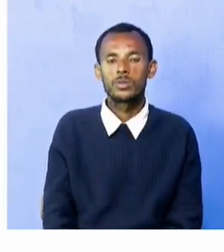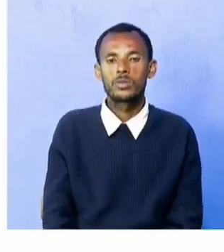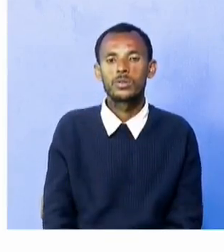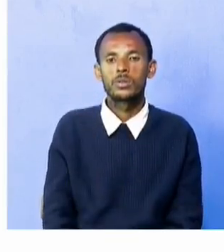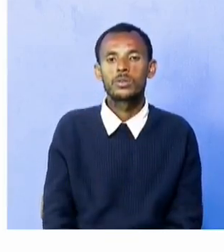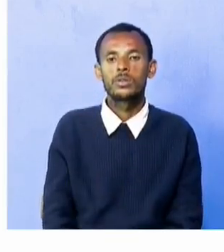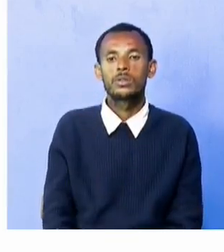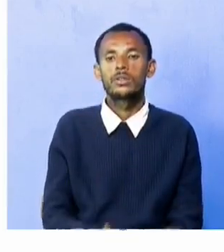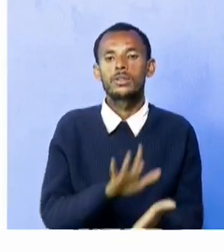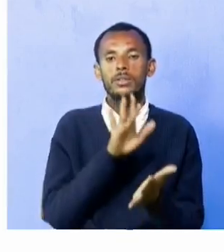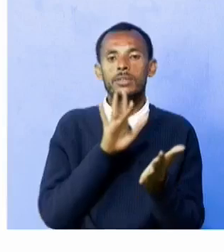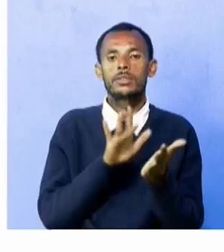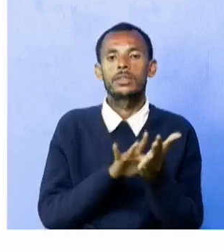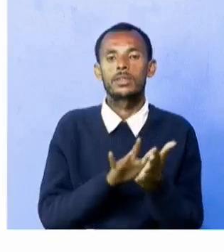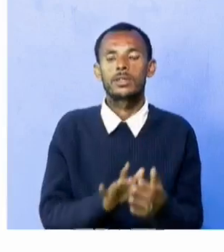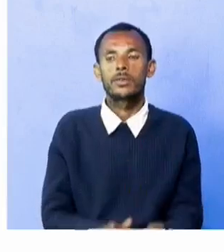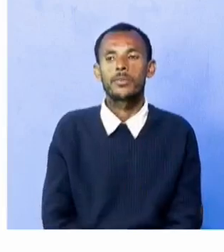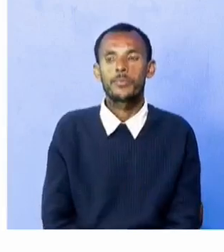center